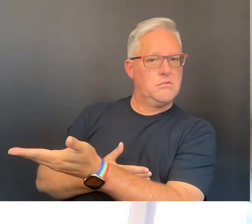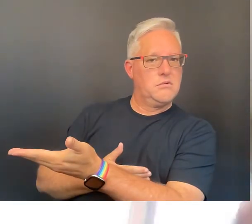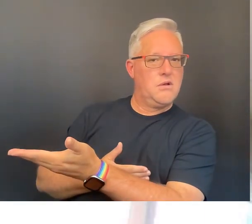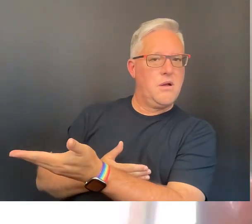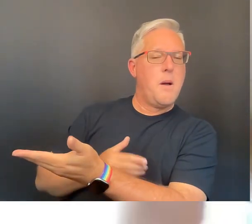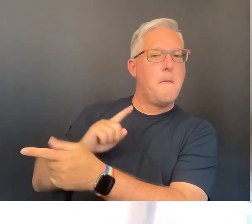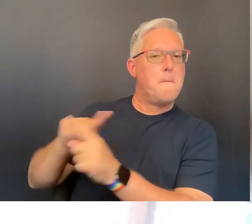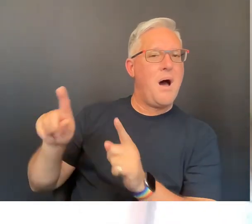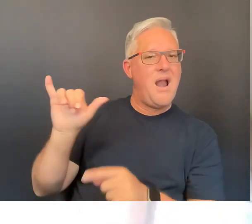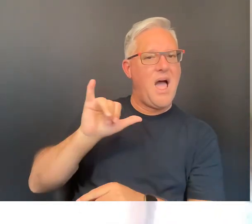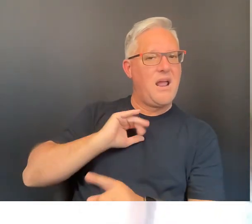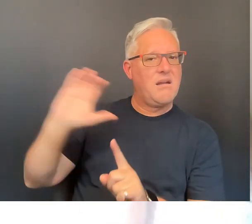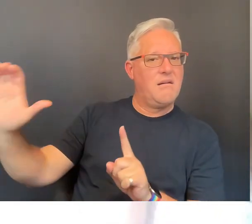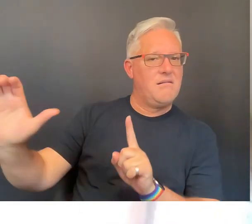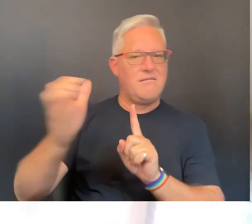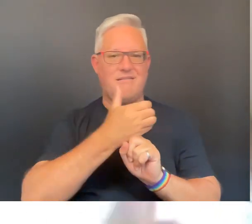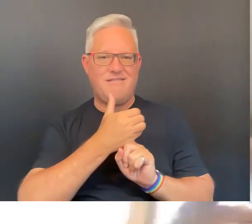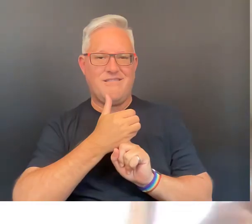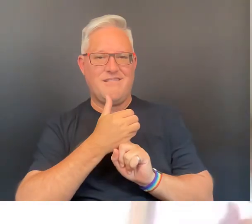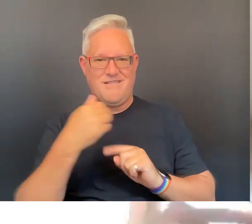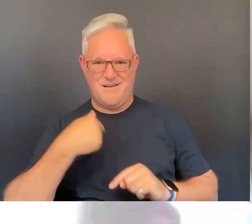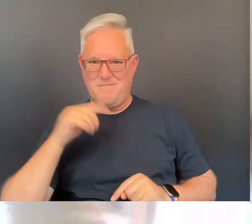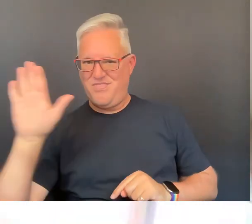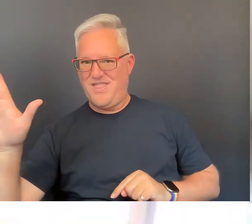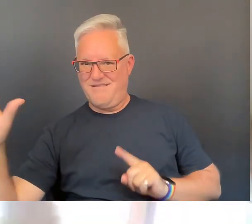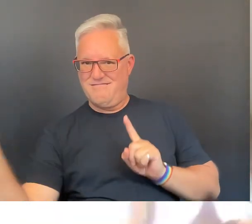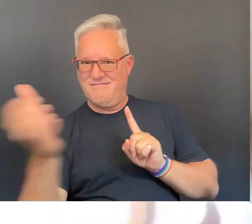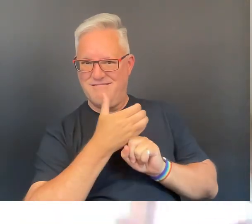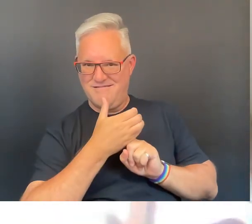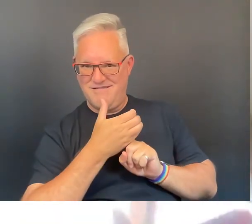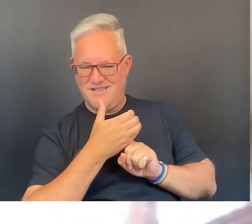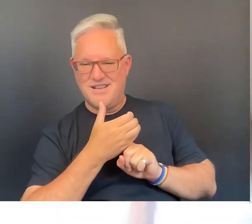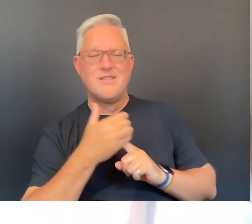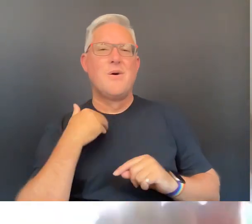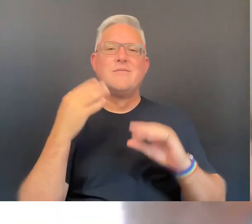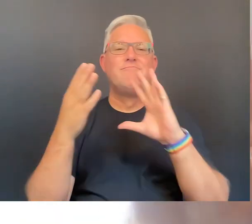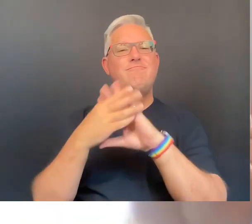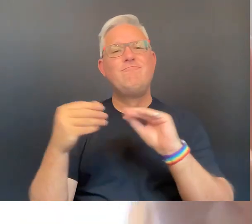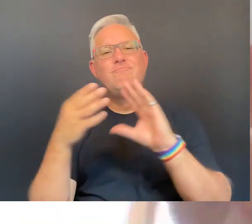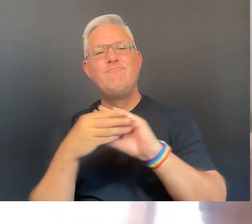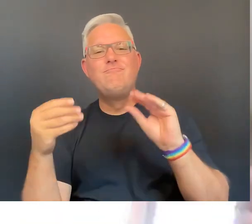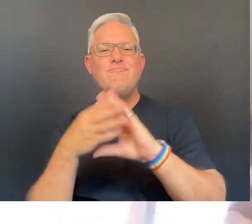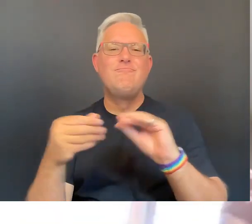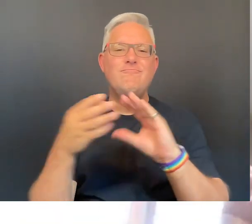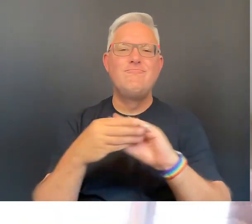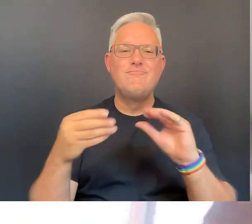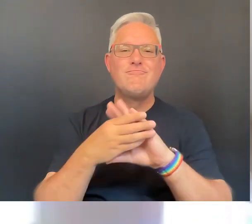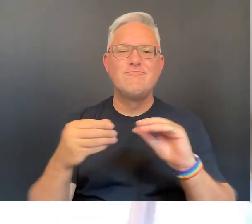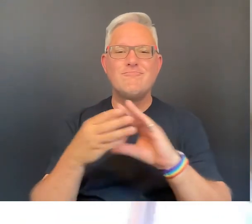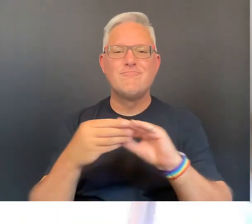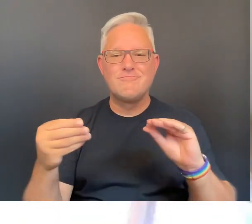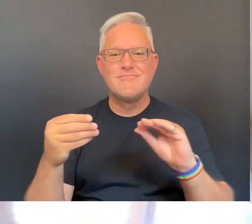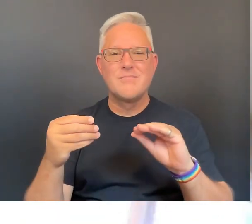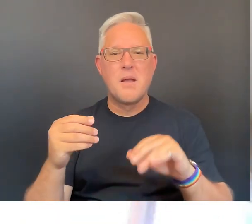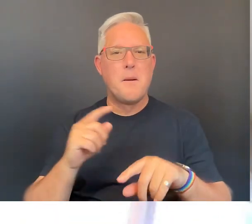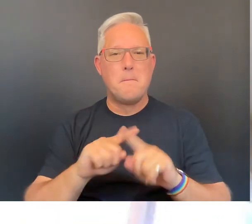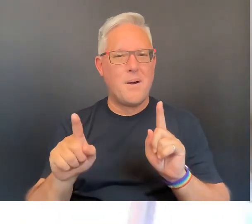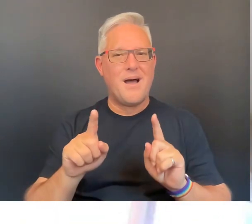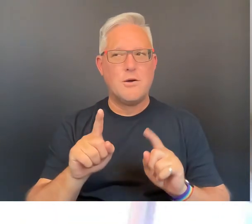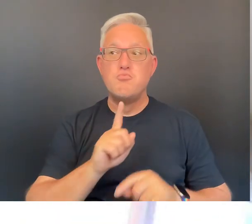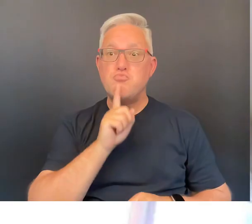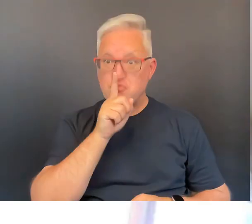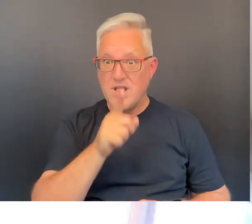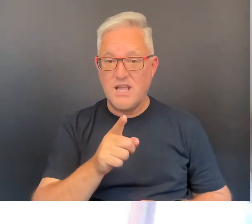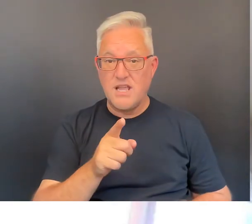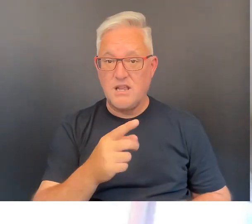you are talking as if you are the other person. But when people hear you, you listen to the